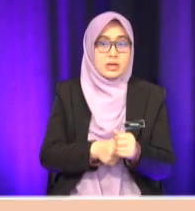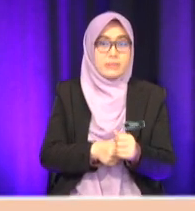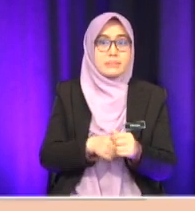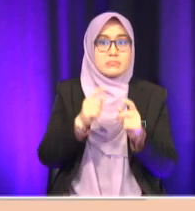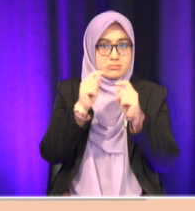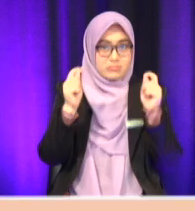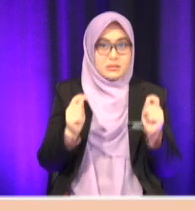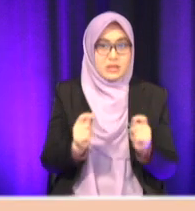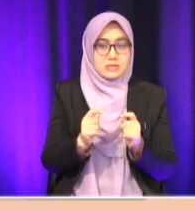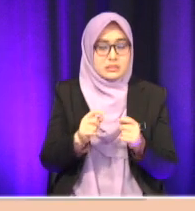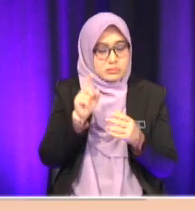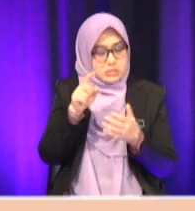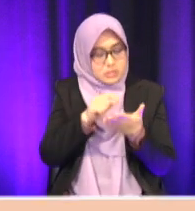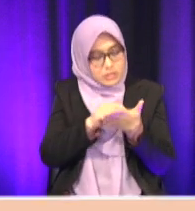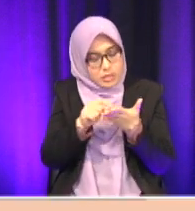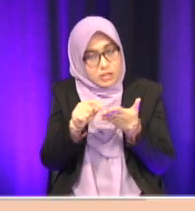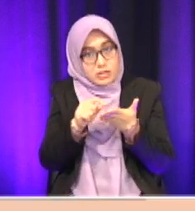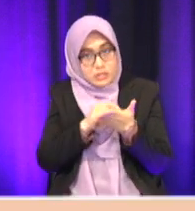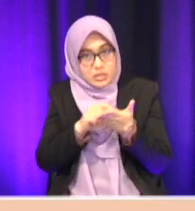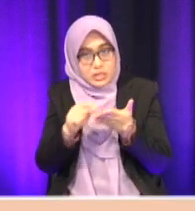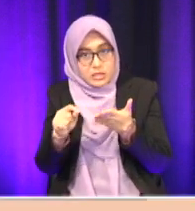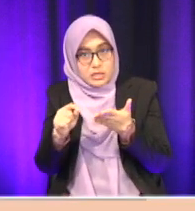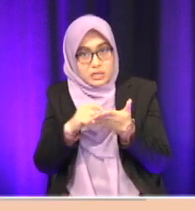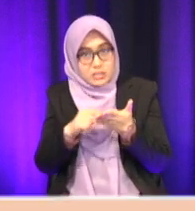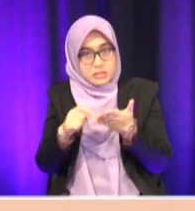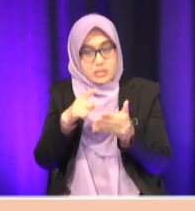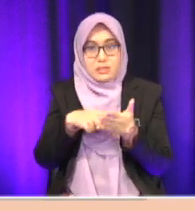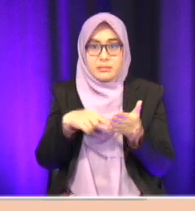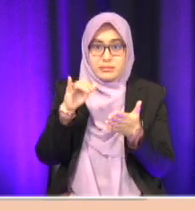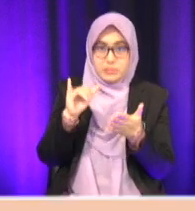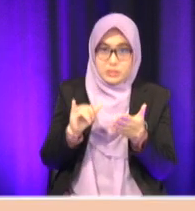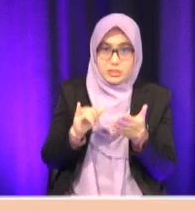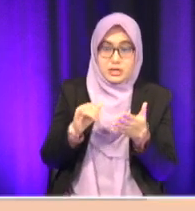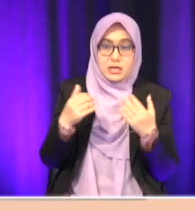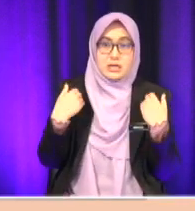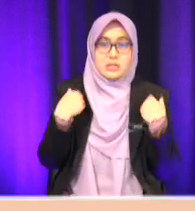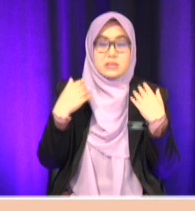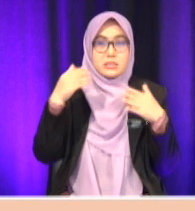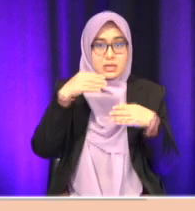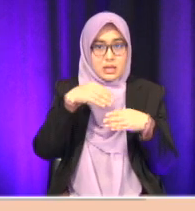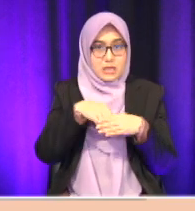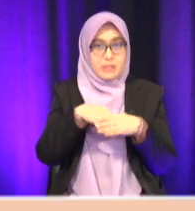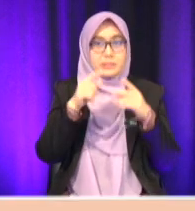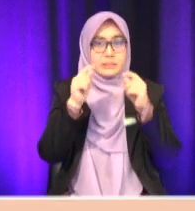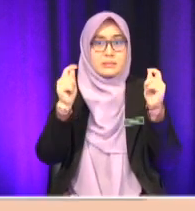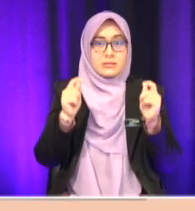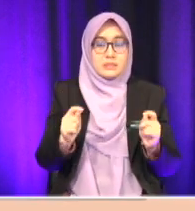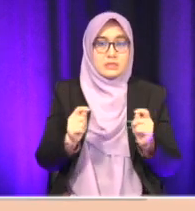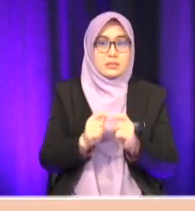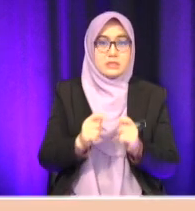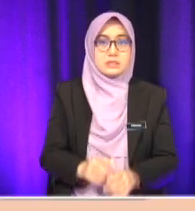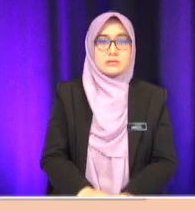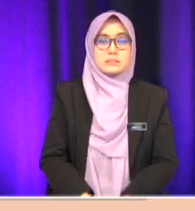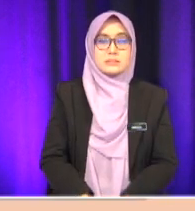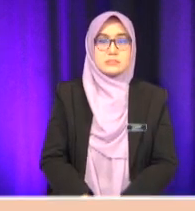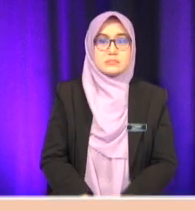key words. Okay, underline keywords. Look for the keywords in the text. However,